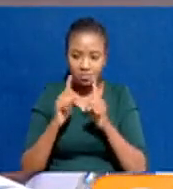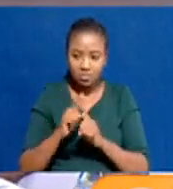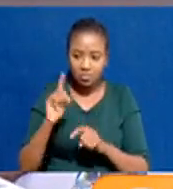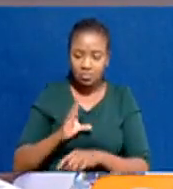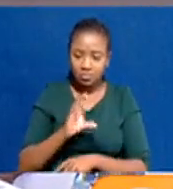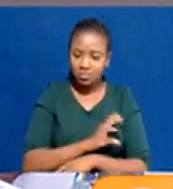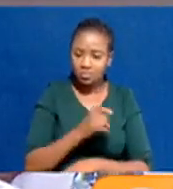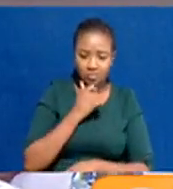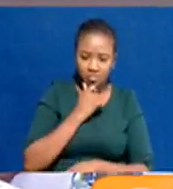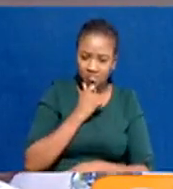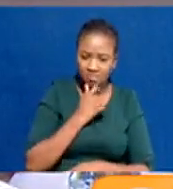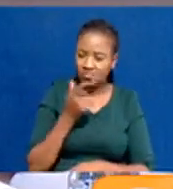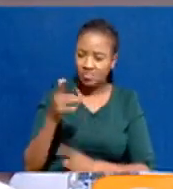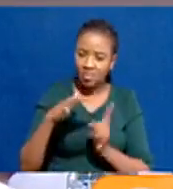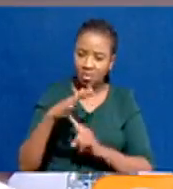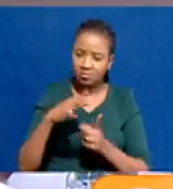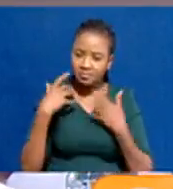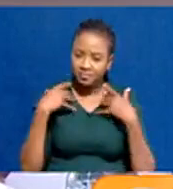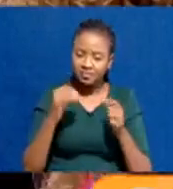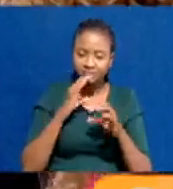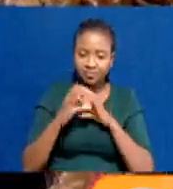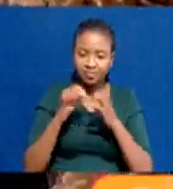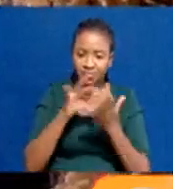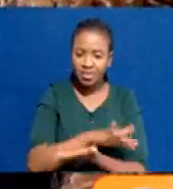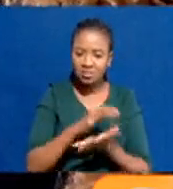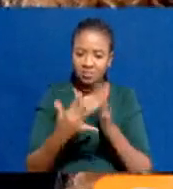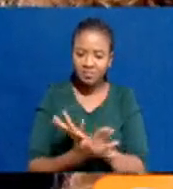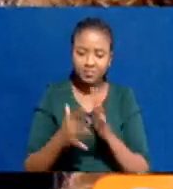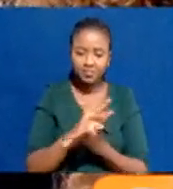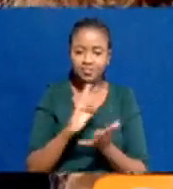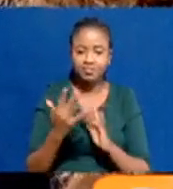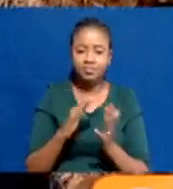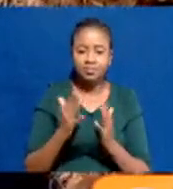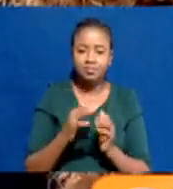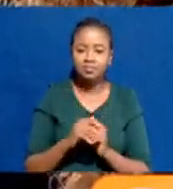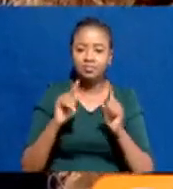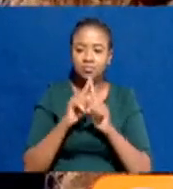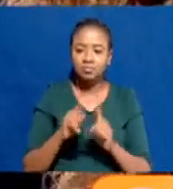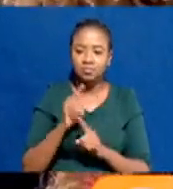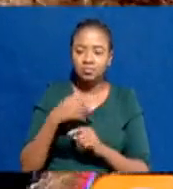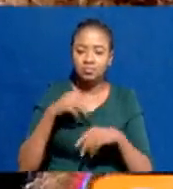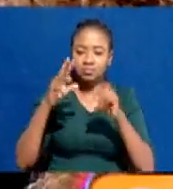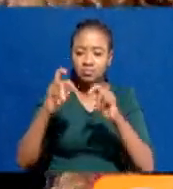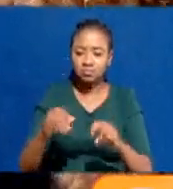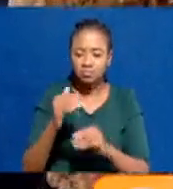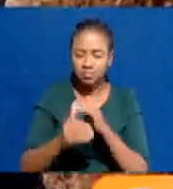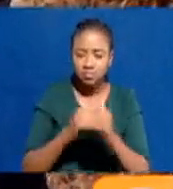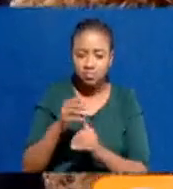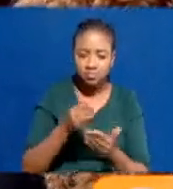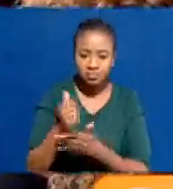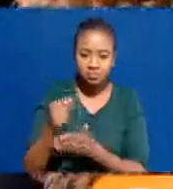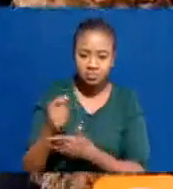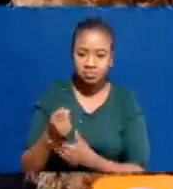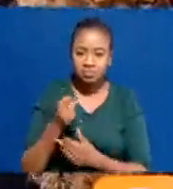miscommunication at the Ministry of Health. The Senate Health Committee is investigating the bungled procurement process for the supply of